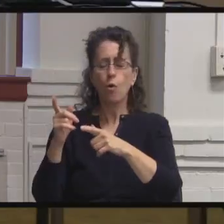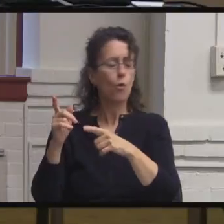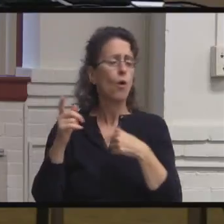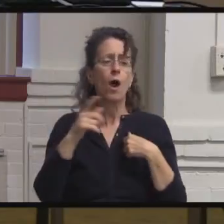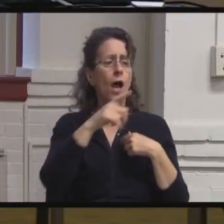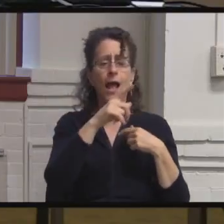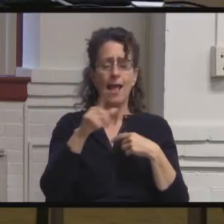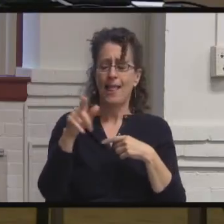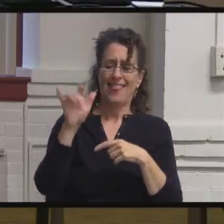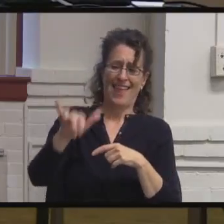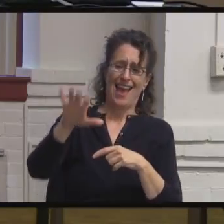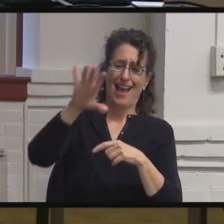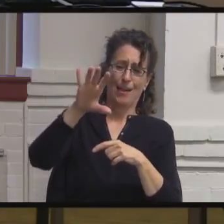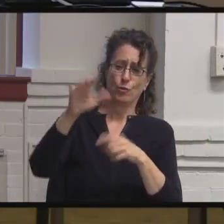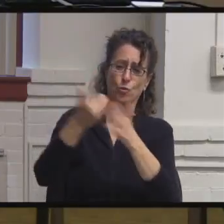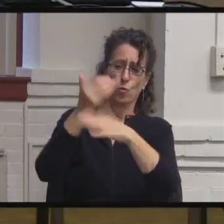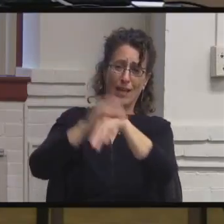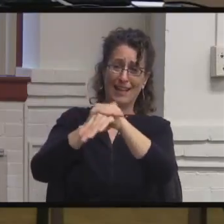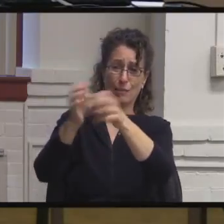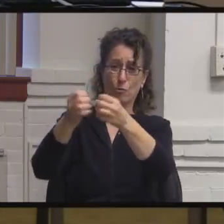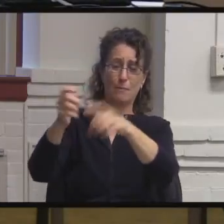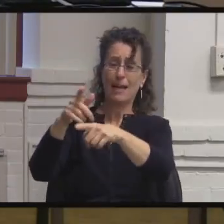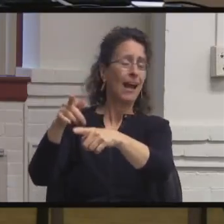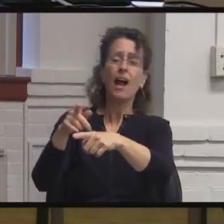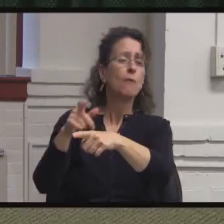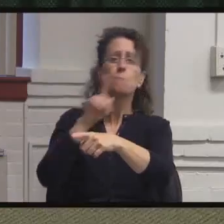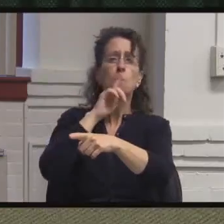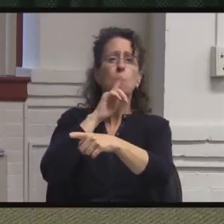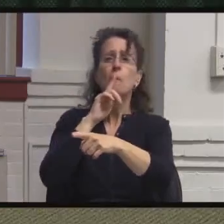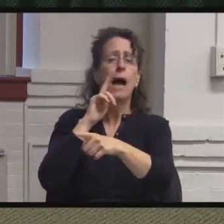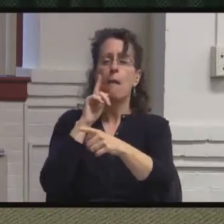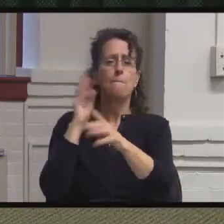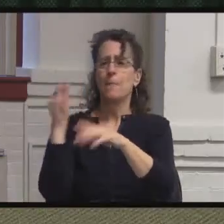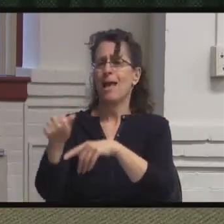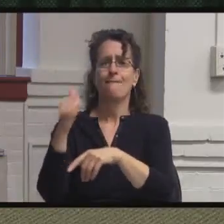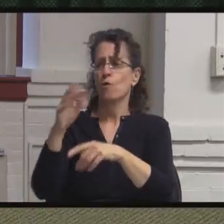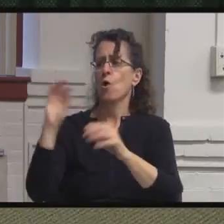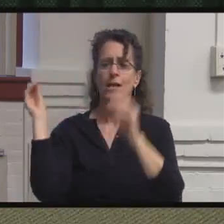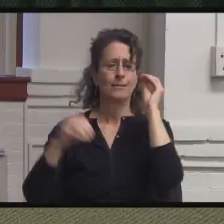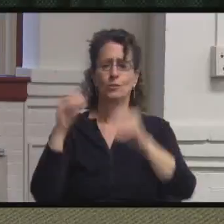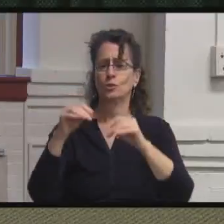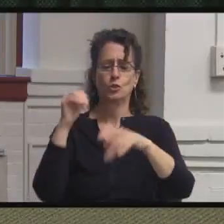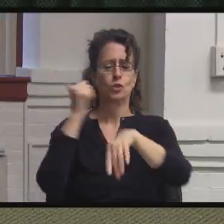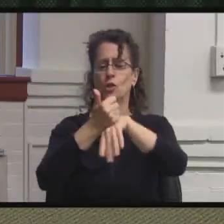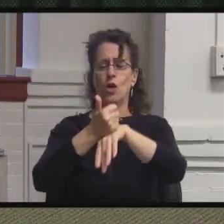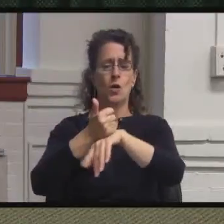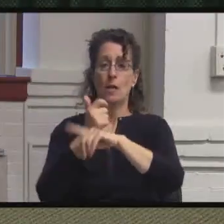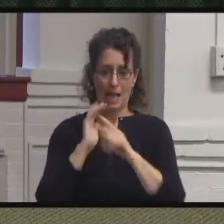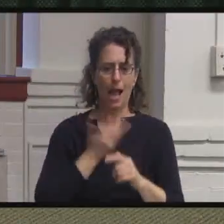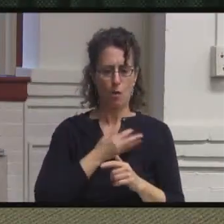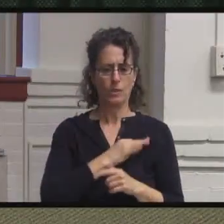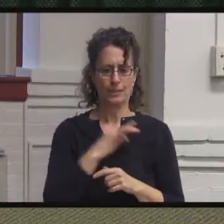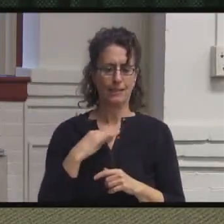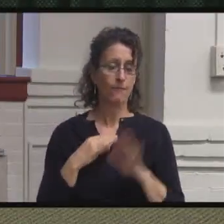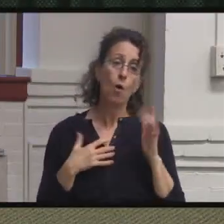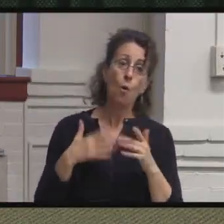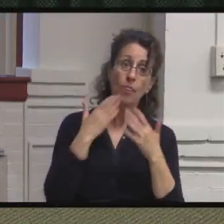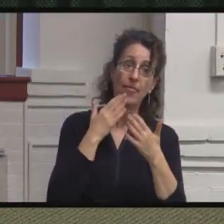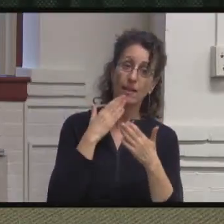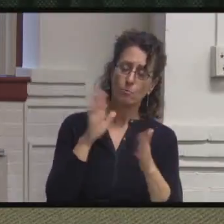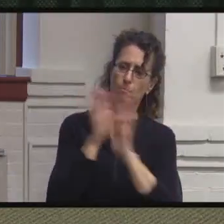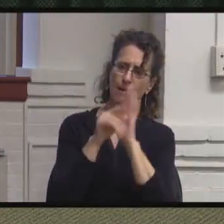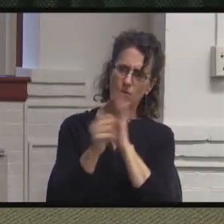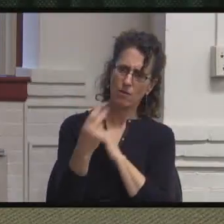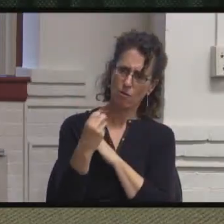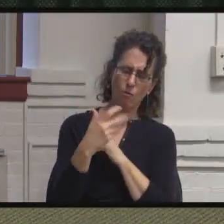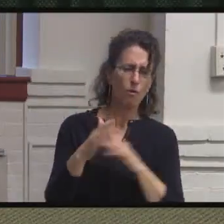impact area and all that that goes with the whole project. Excellent, Carol. Thanks for putting all that background information, because it saves us all a lot of time. Who